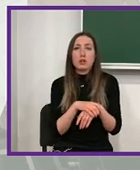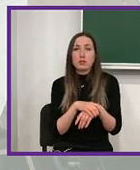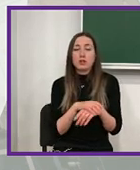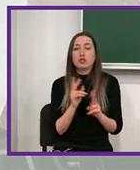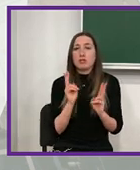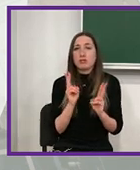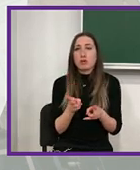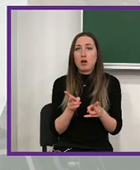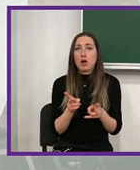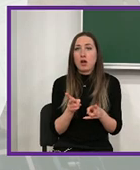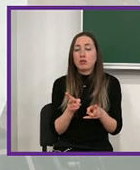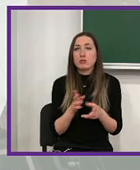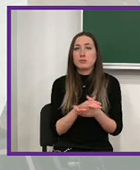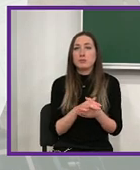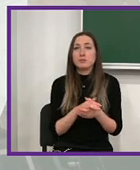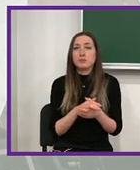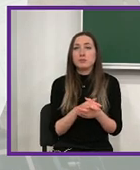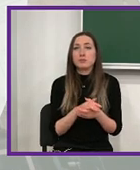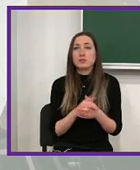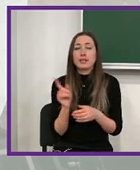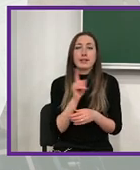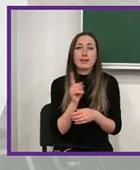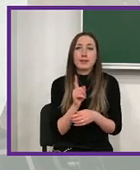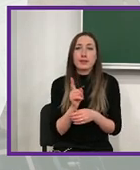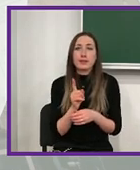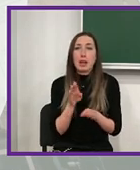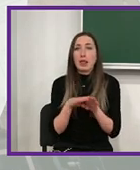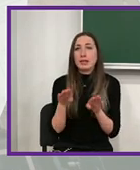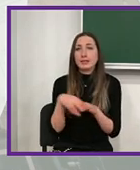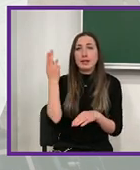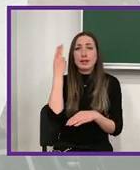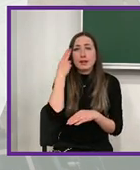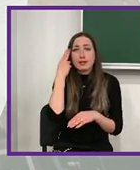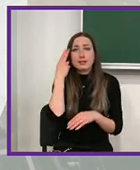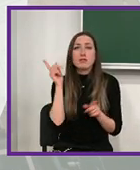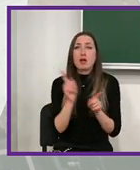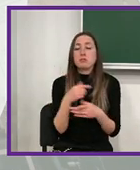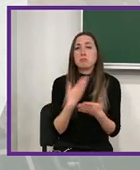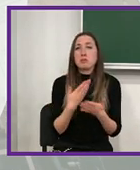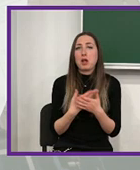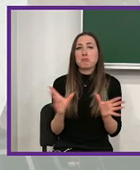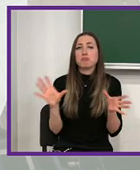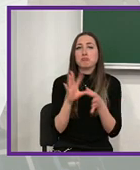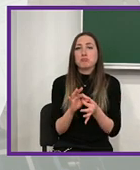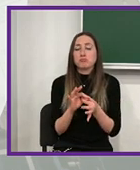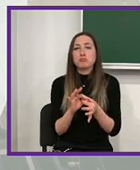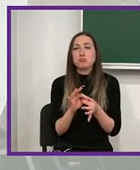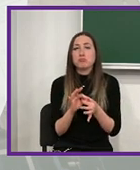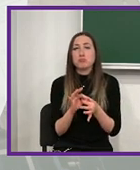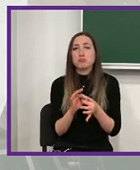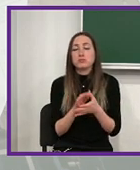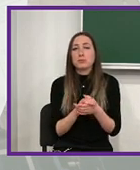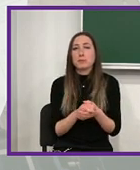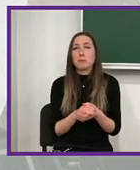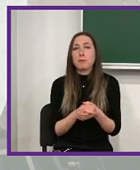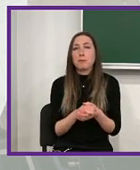similar risks and impacts across the board. So, for example, on living wage, this was identified in some